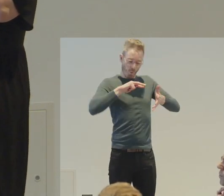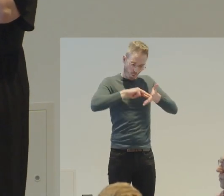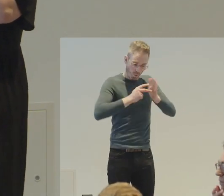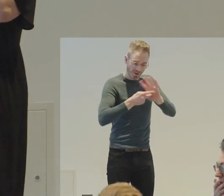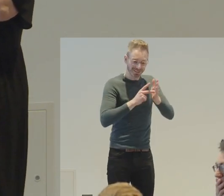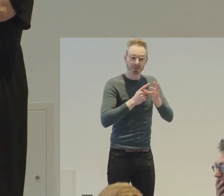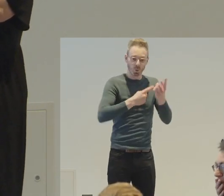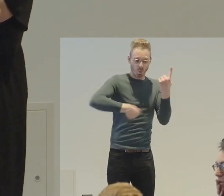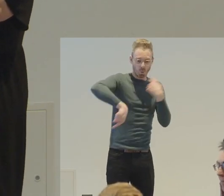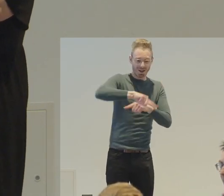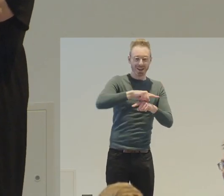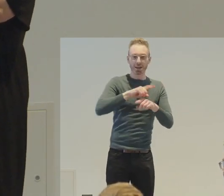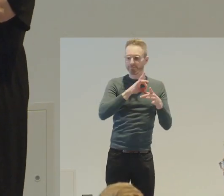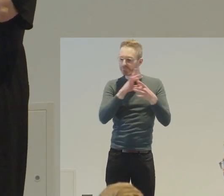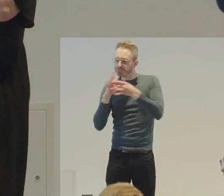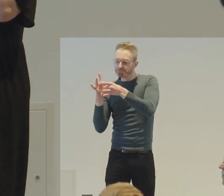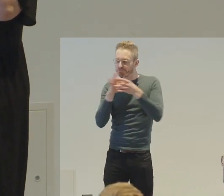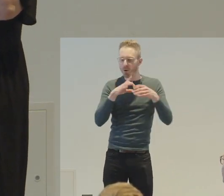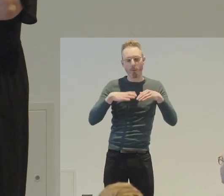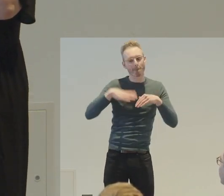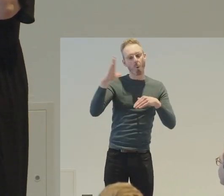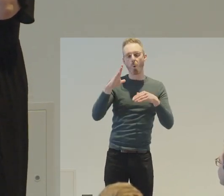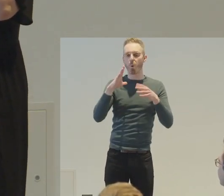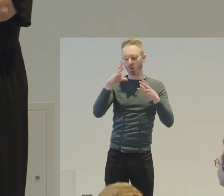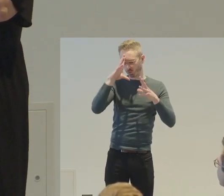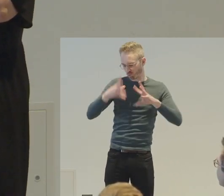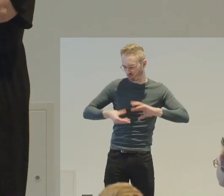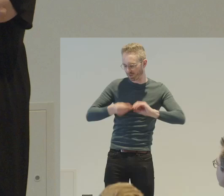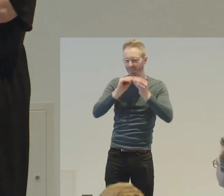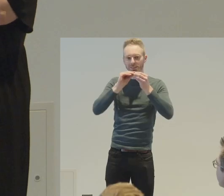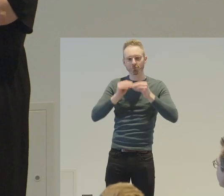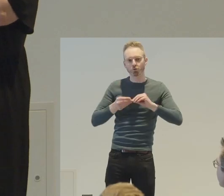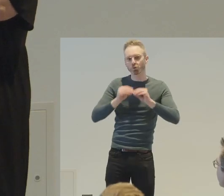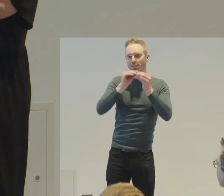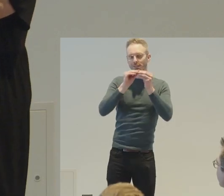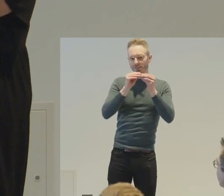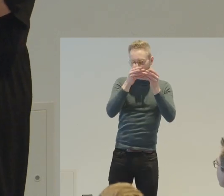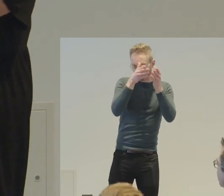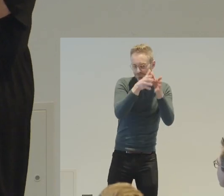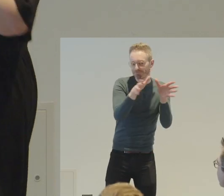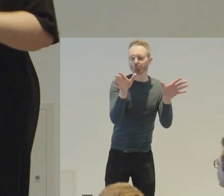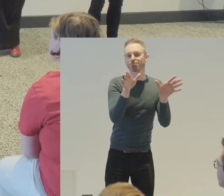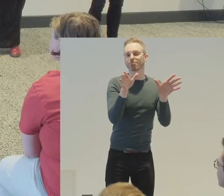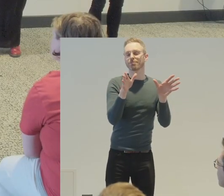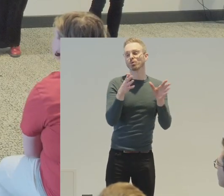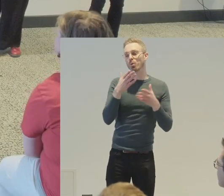more of this work that we do. So that's why we're here. Yeah, who's next, Charlene?